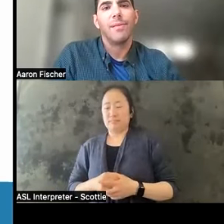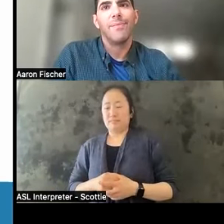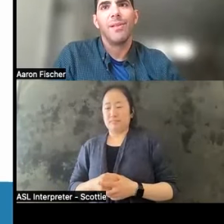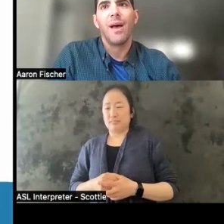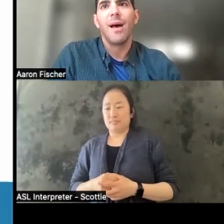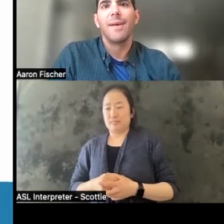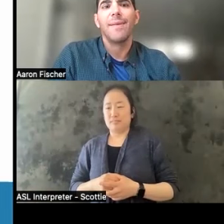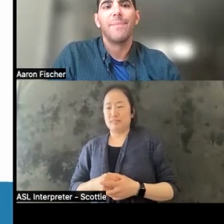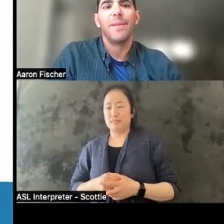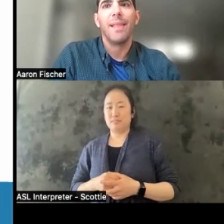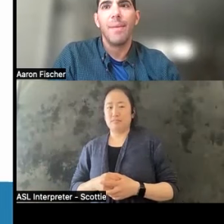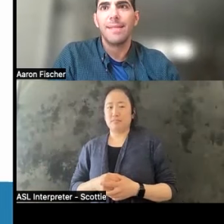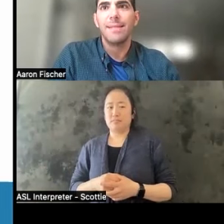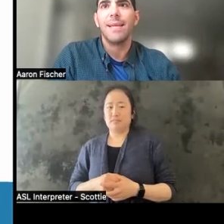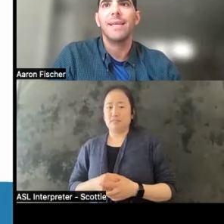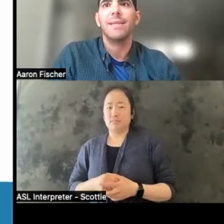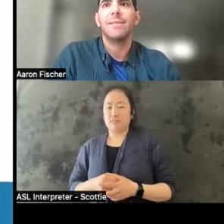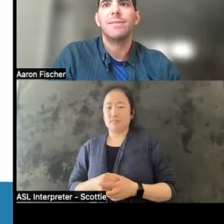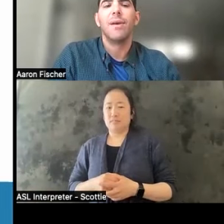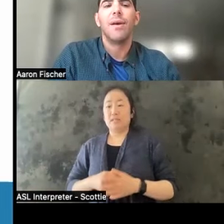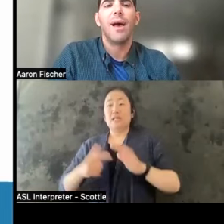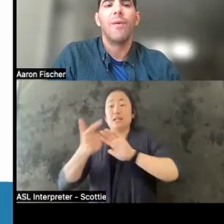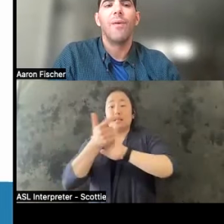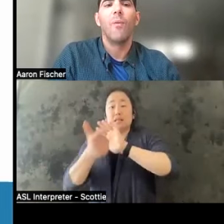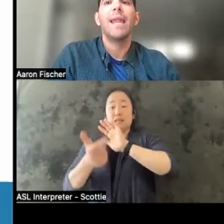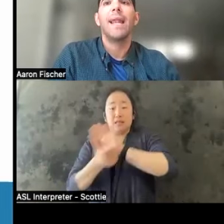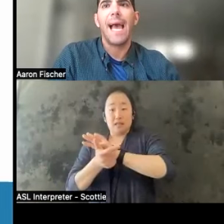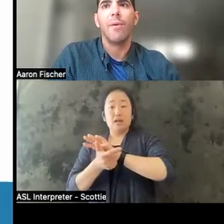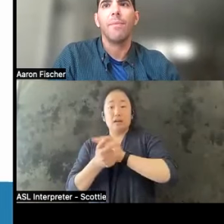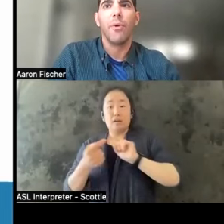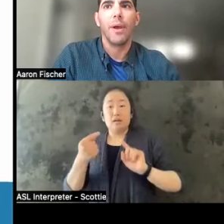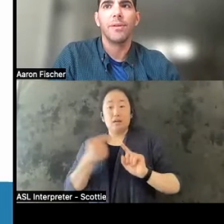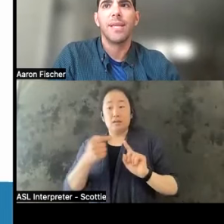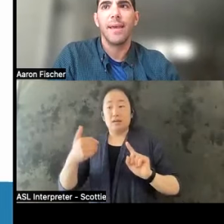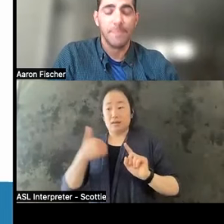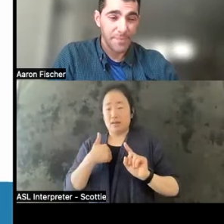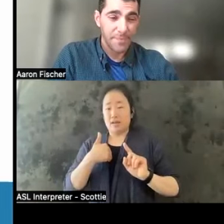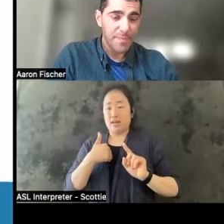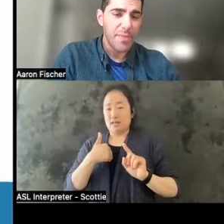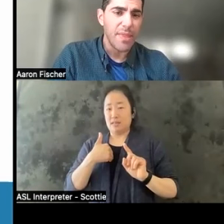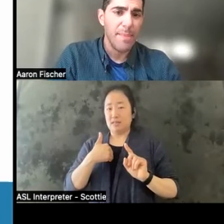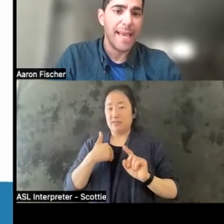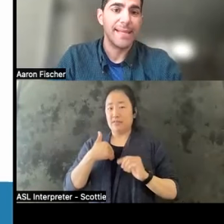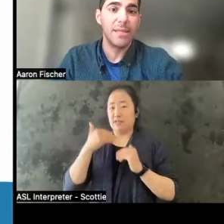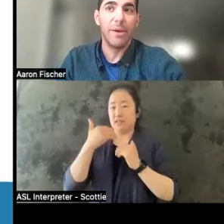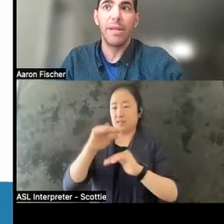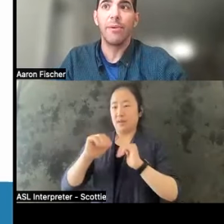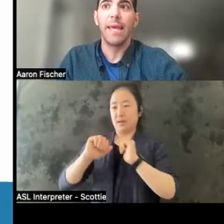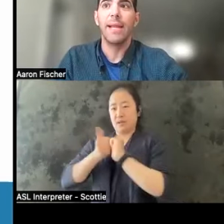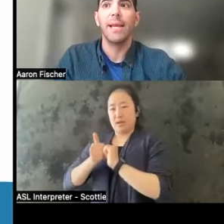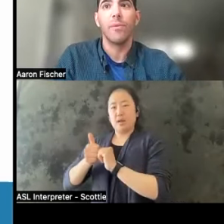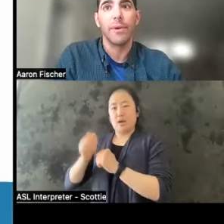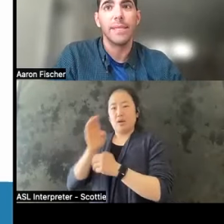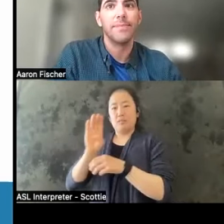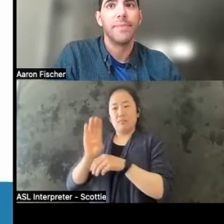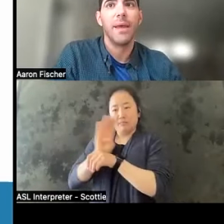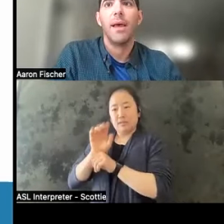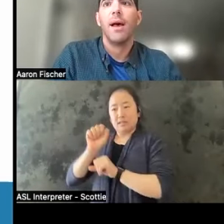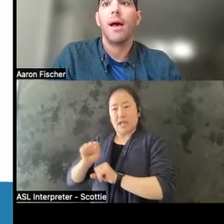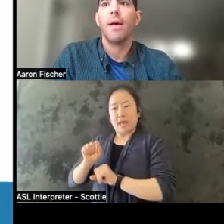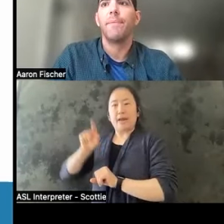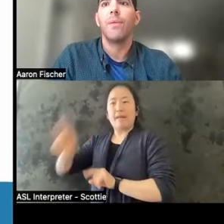what the law limits is when and how employers can make disability-related